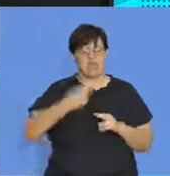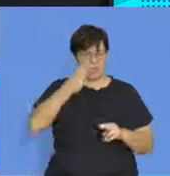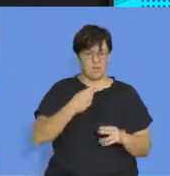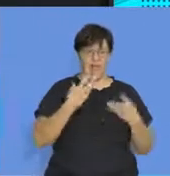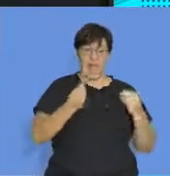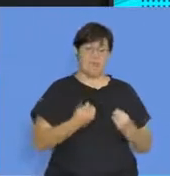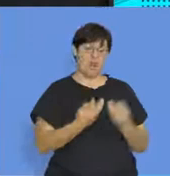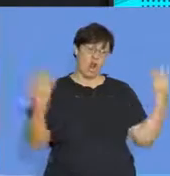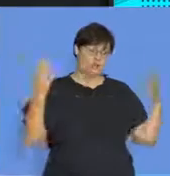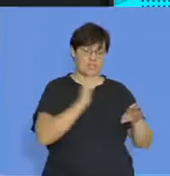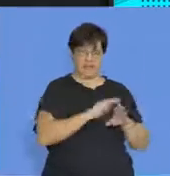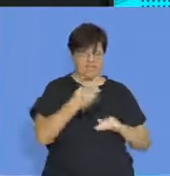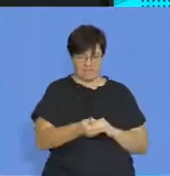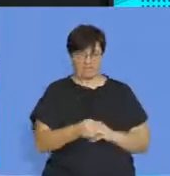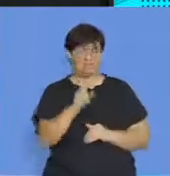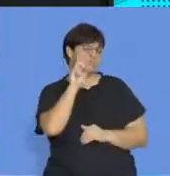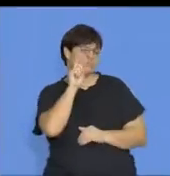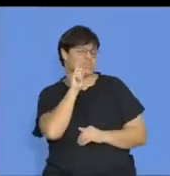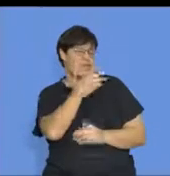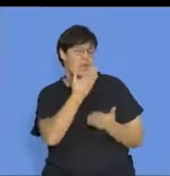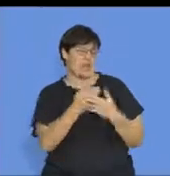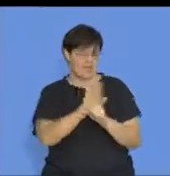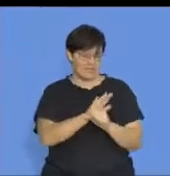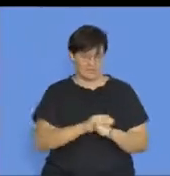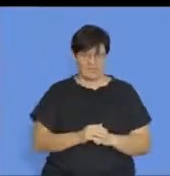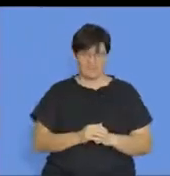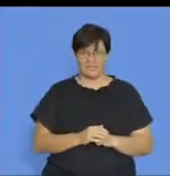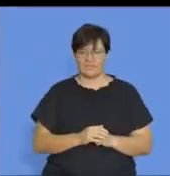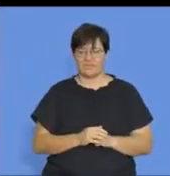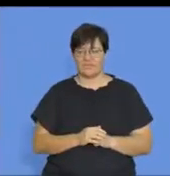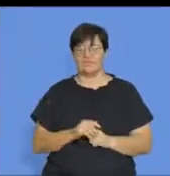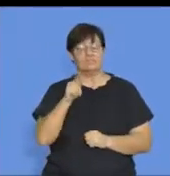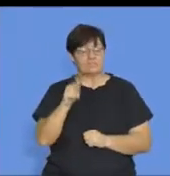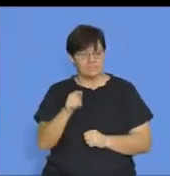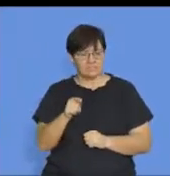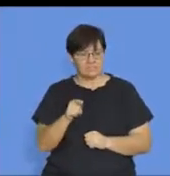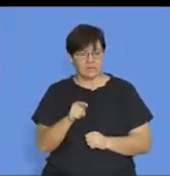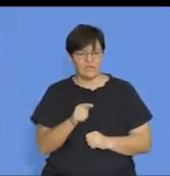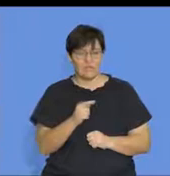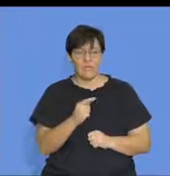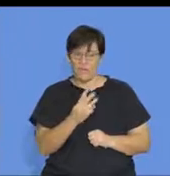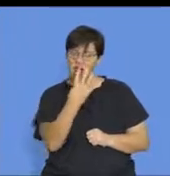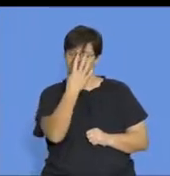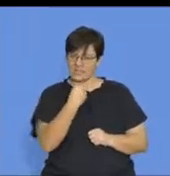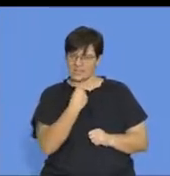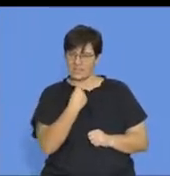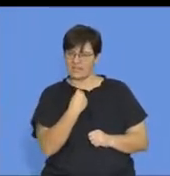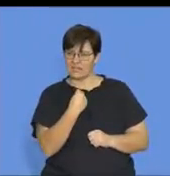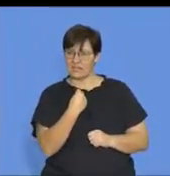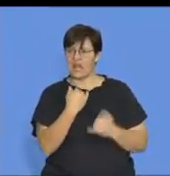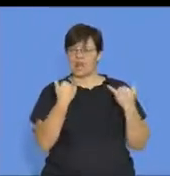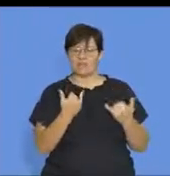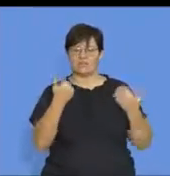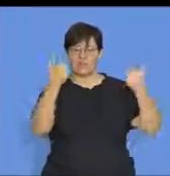of time, but let's see what we can cover. Here we are asked to study the current accounts